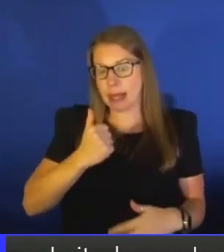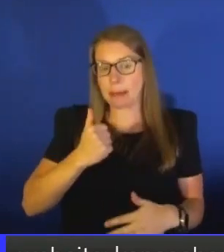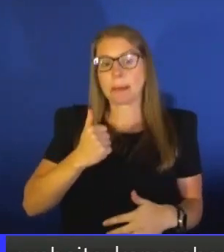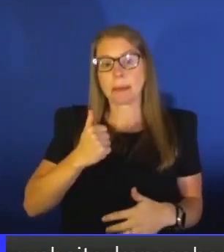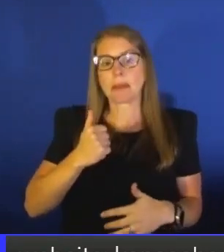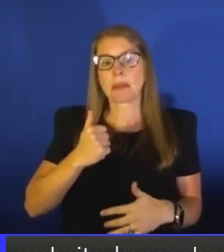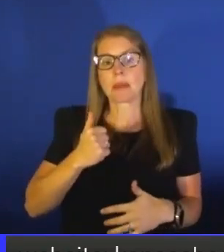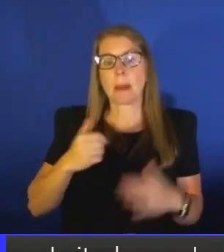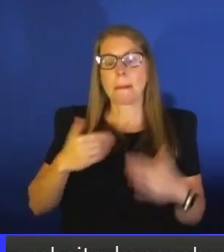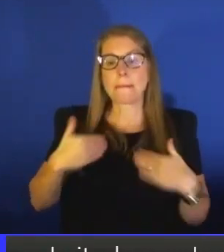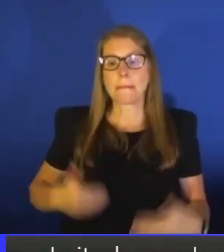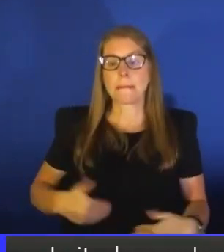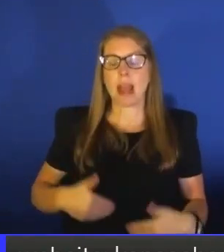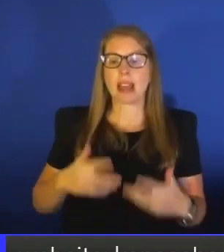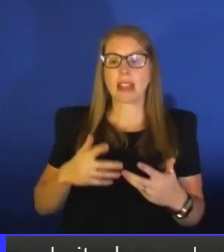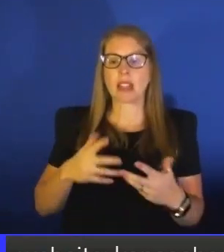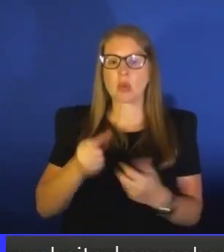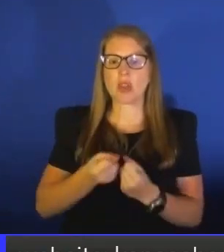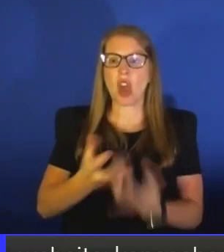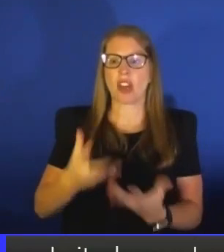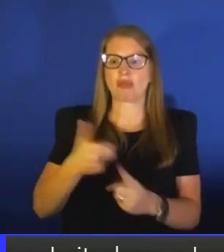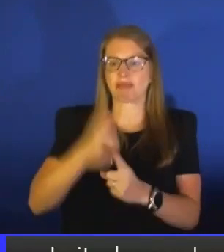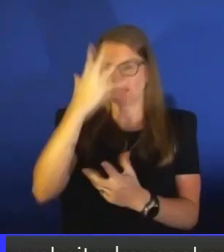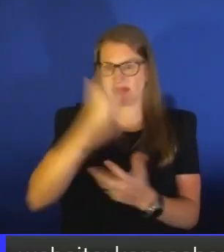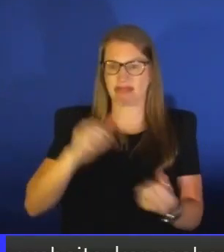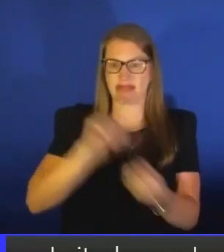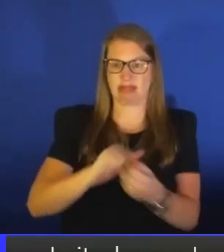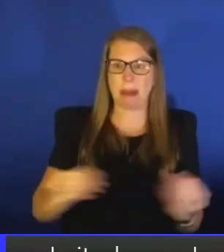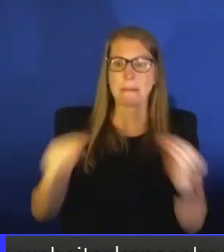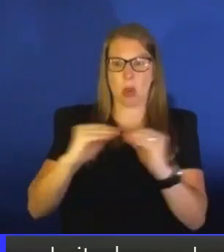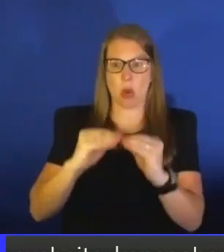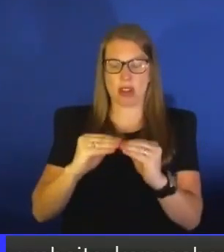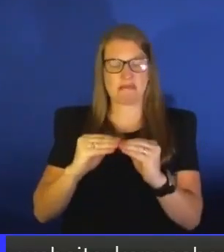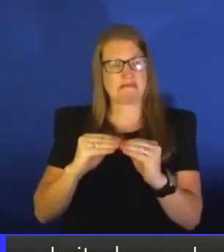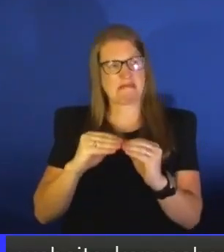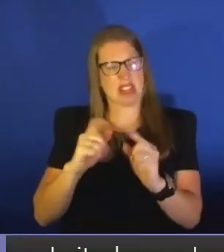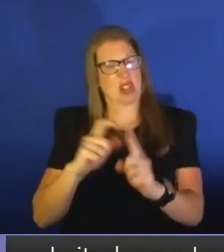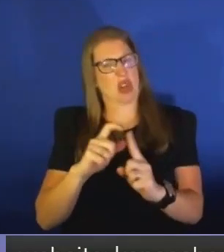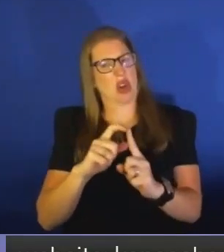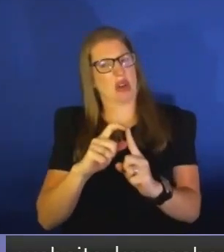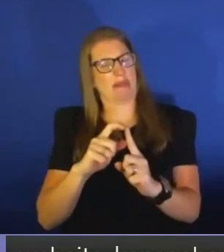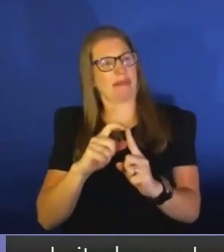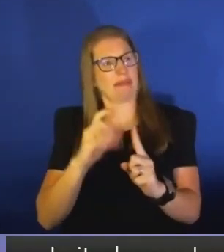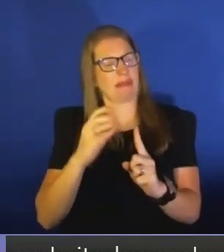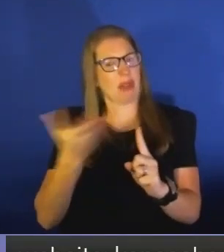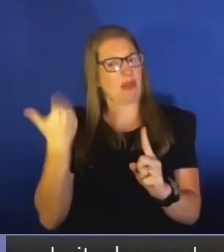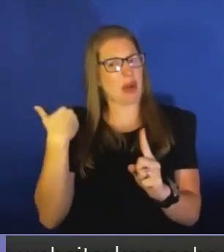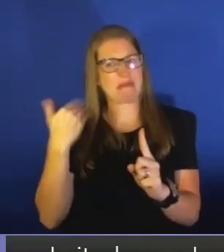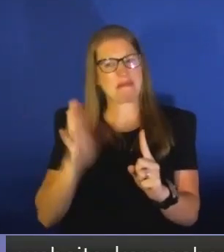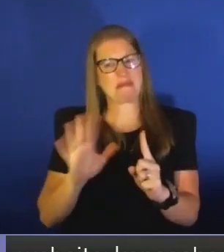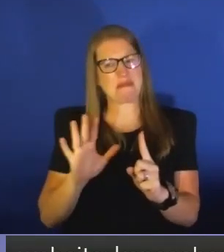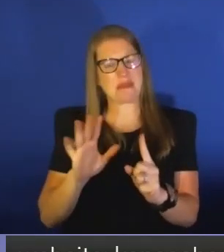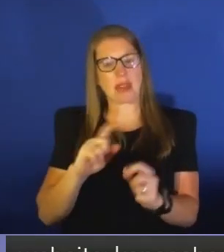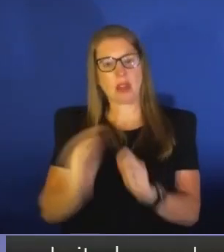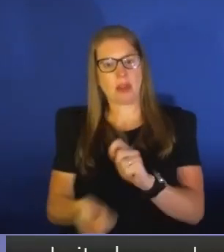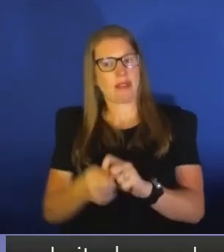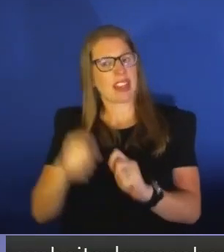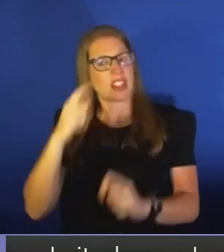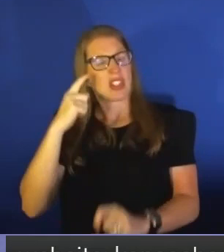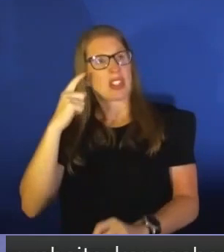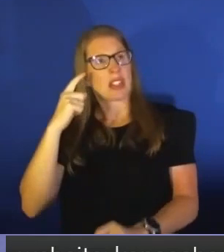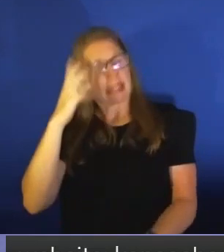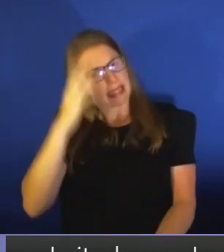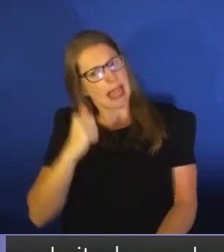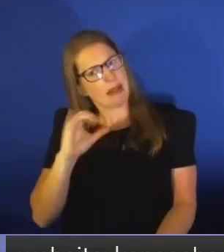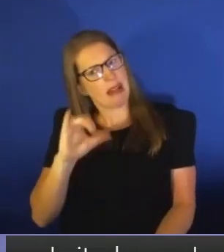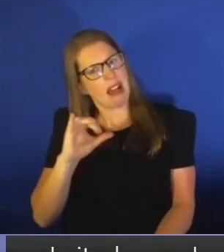sleep more. But I can't say I've specifically heard that term before. Yeah, revenge sleep did make me think of, hey, I missed out on the sleep